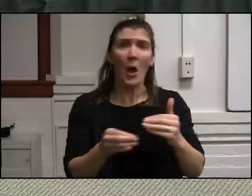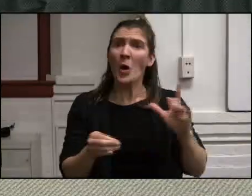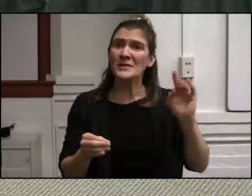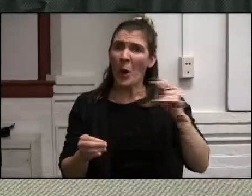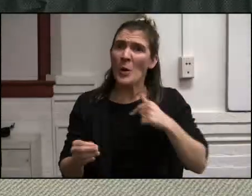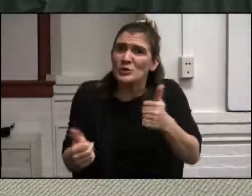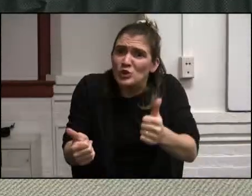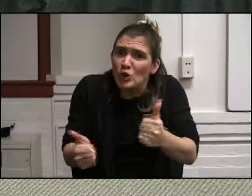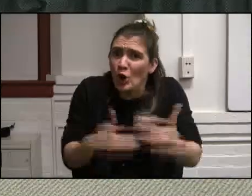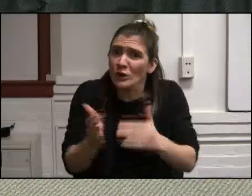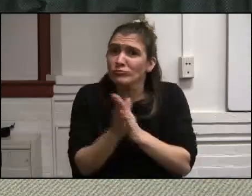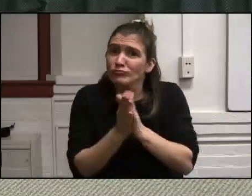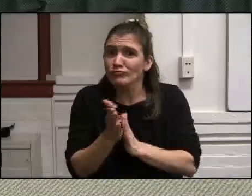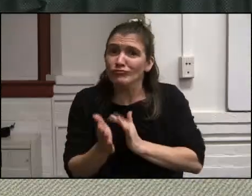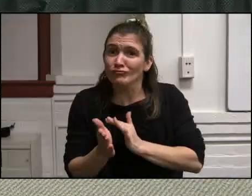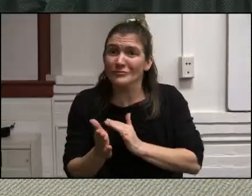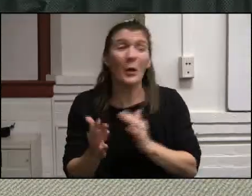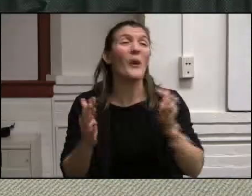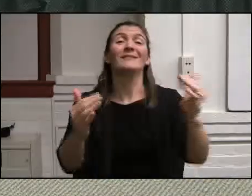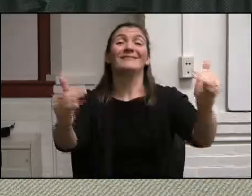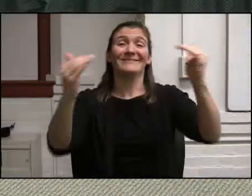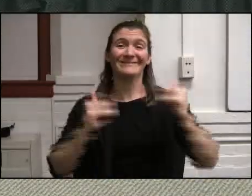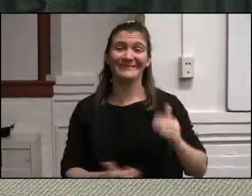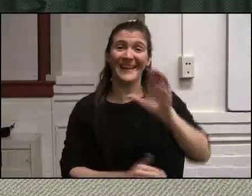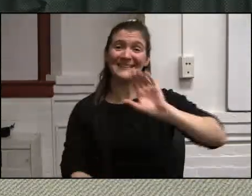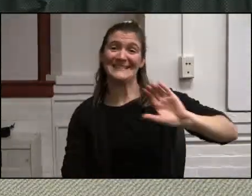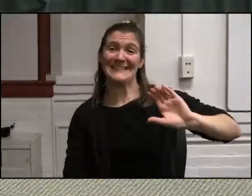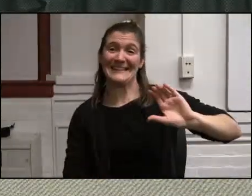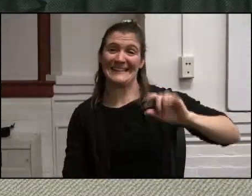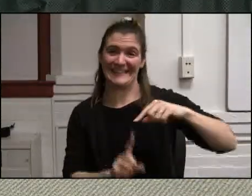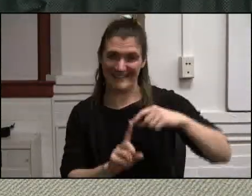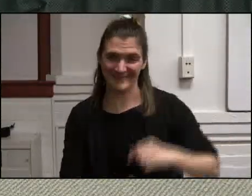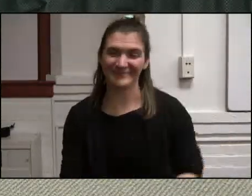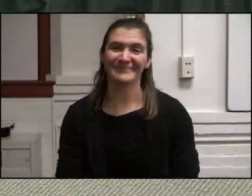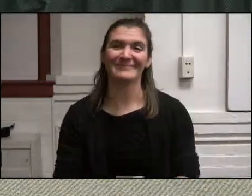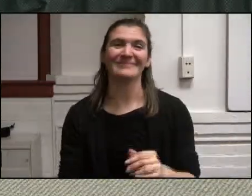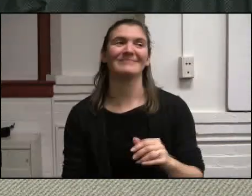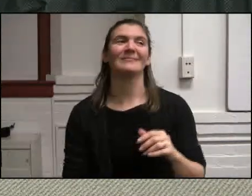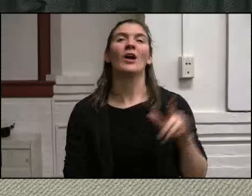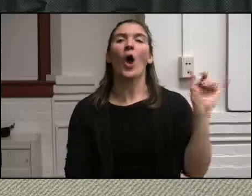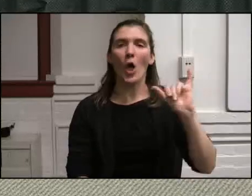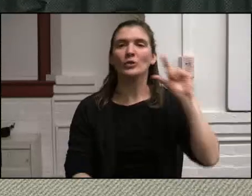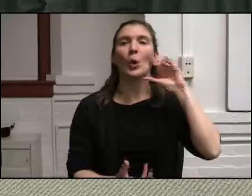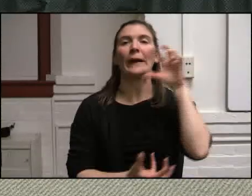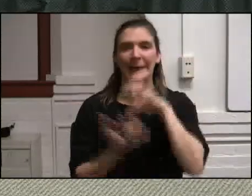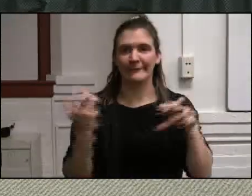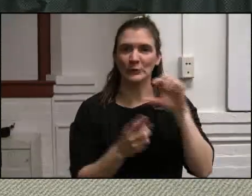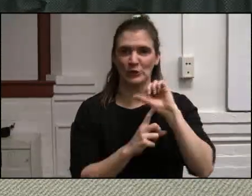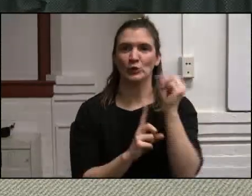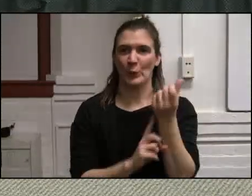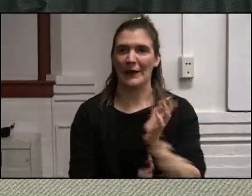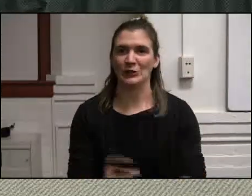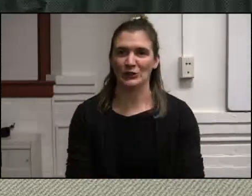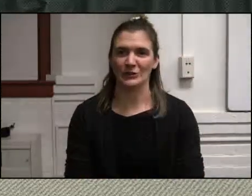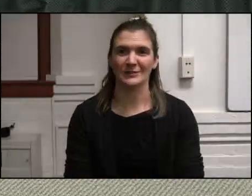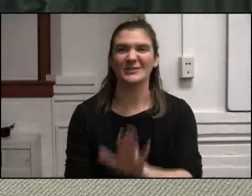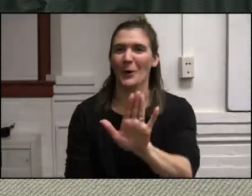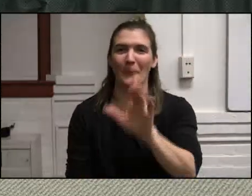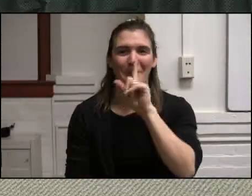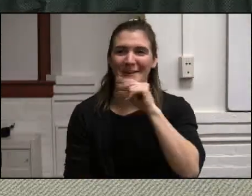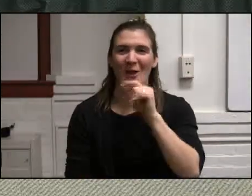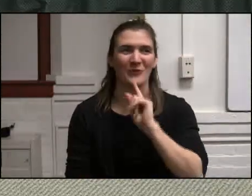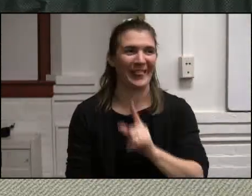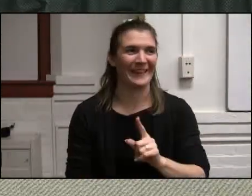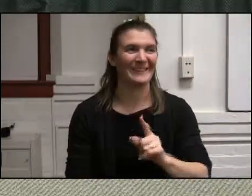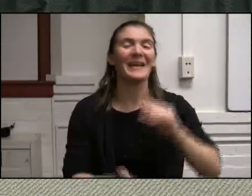I think I'll go on to item C, which is also confusing and strange. No, it's not.